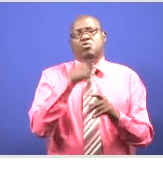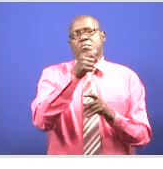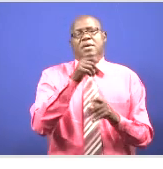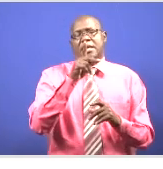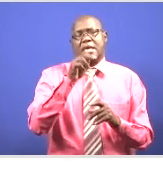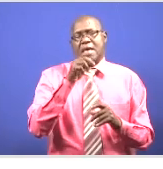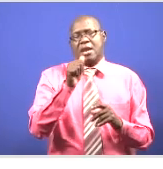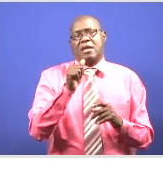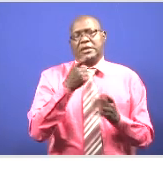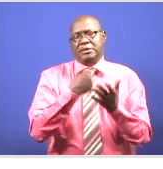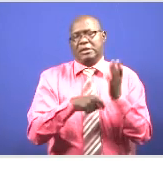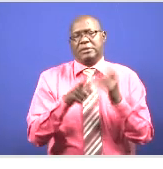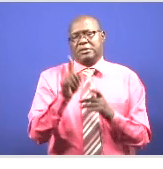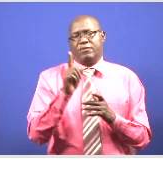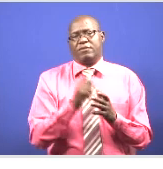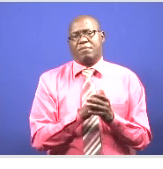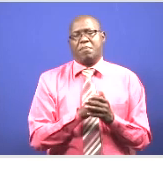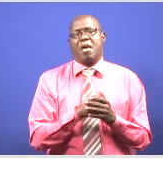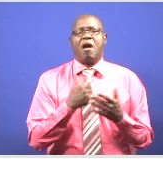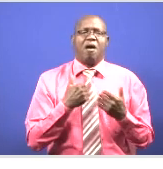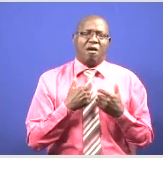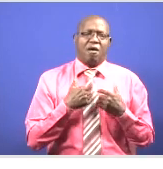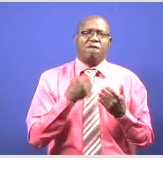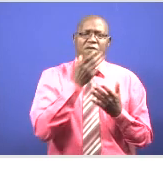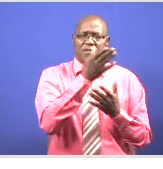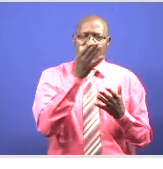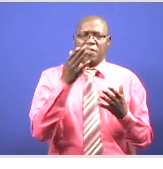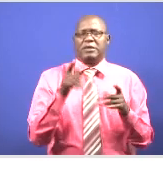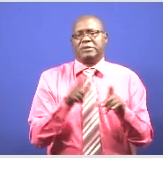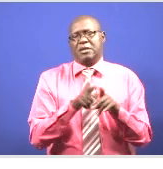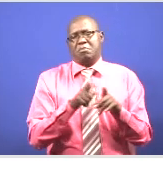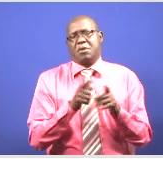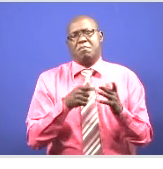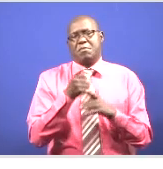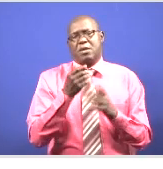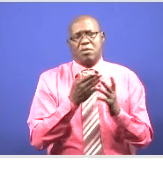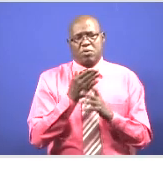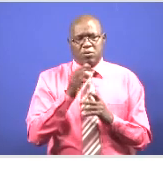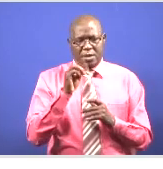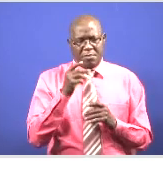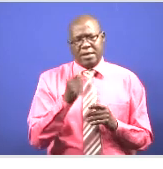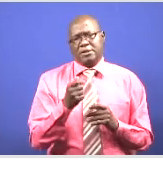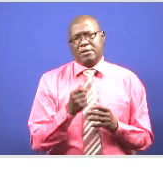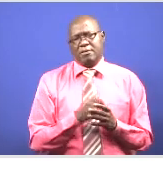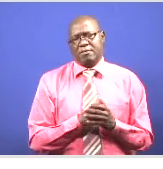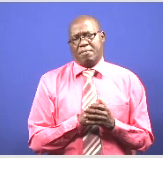pay your taxes, you know? And we have a number of people who are paid through M-Pesa, and that was one of the means